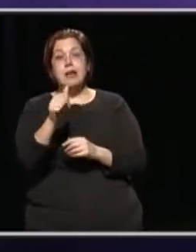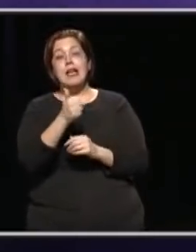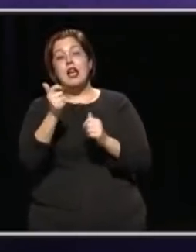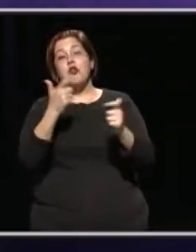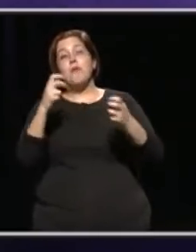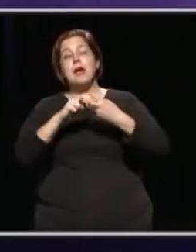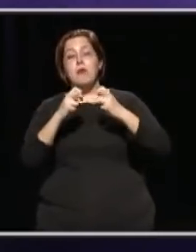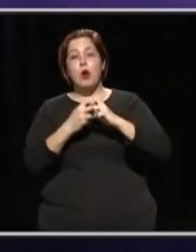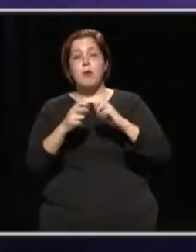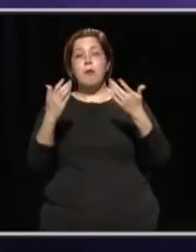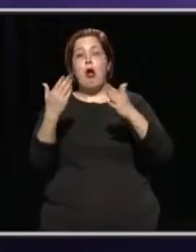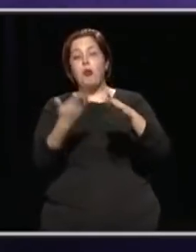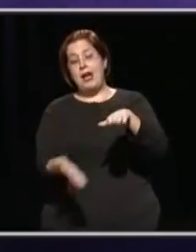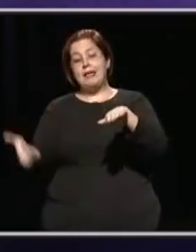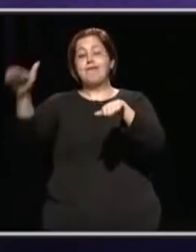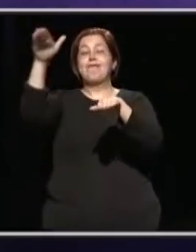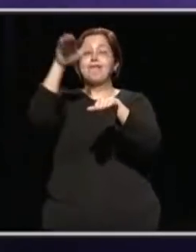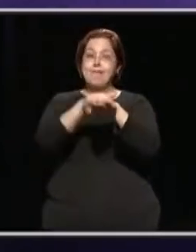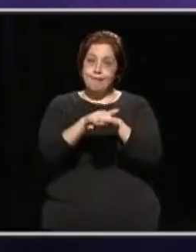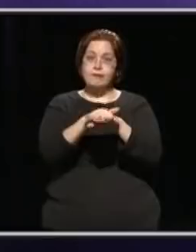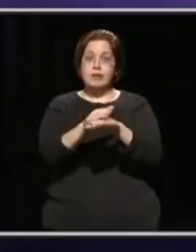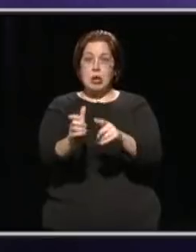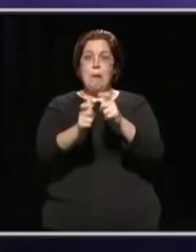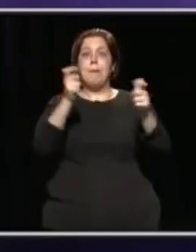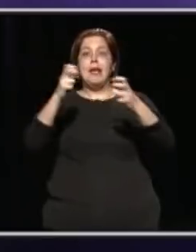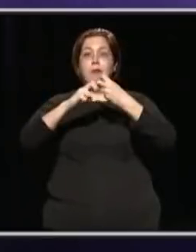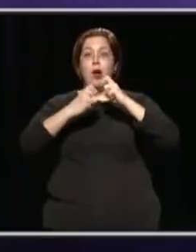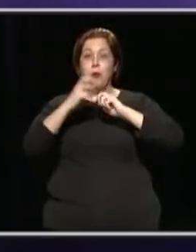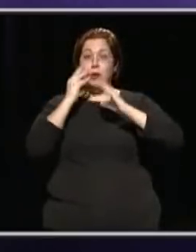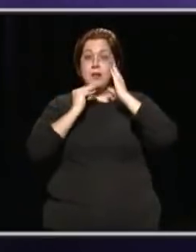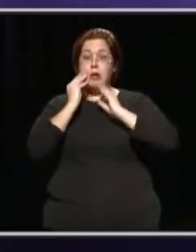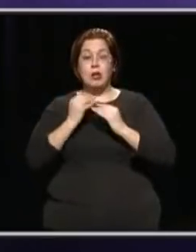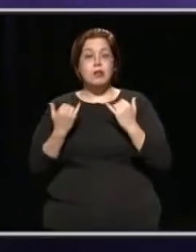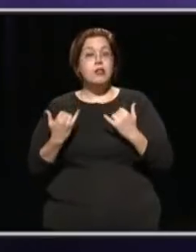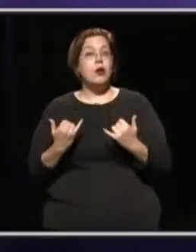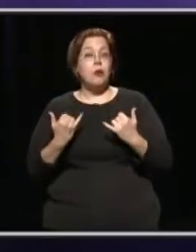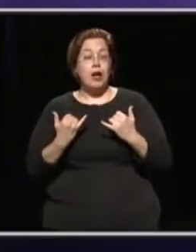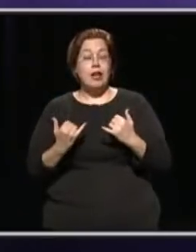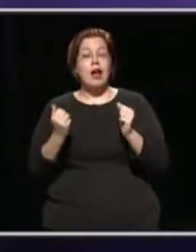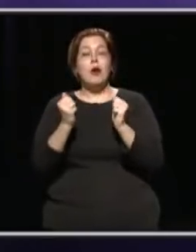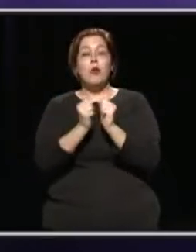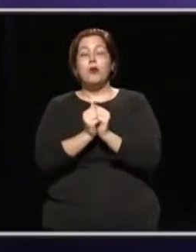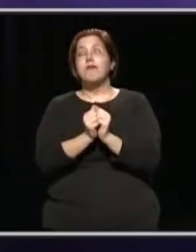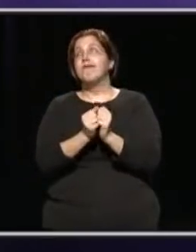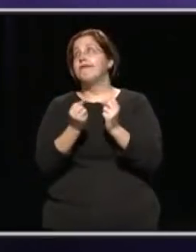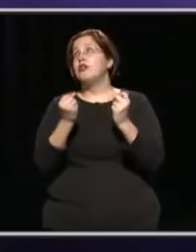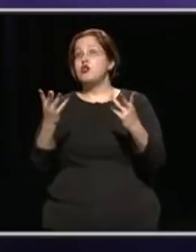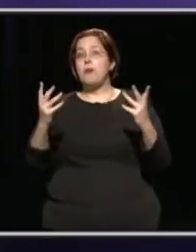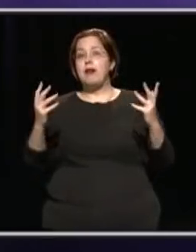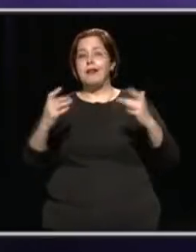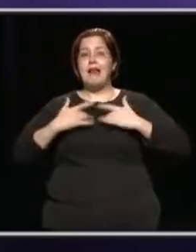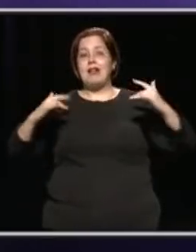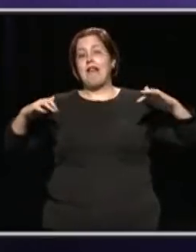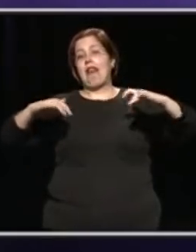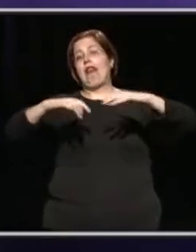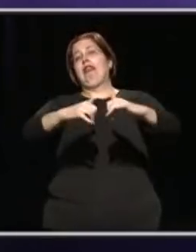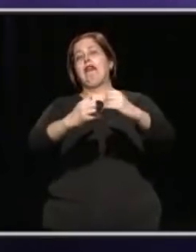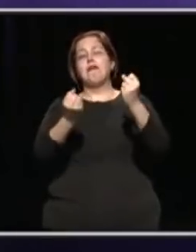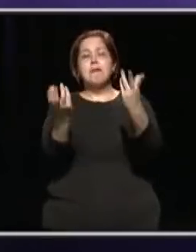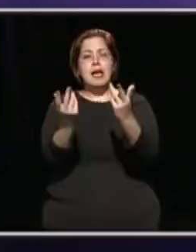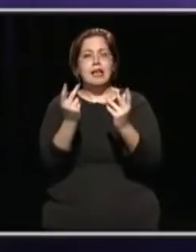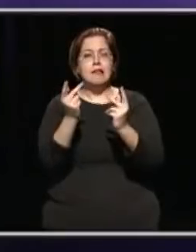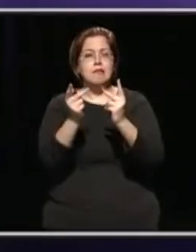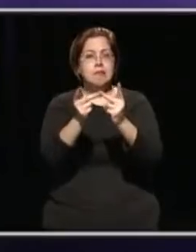already laying on top of a huge problem we've got now with so many social gatherings, so many places